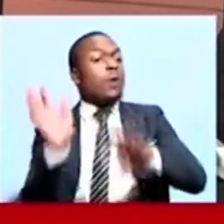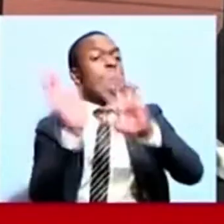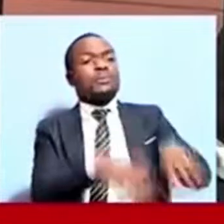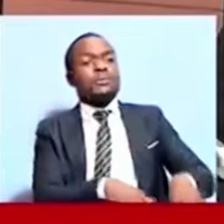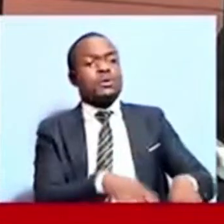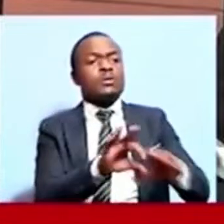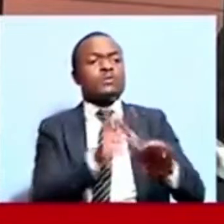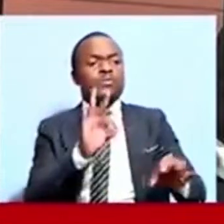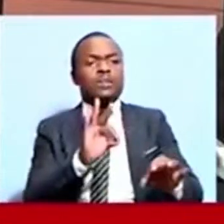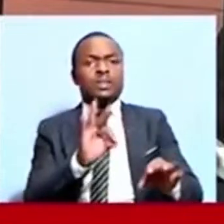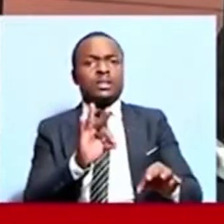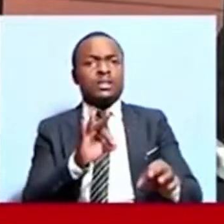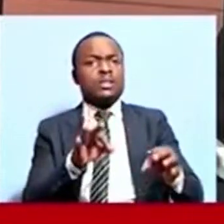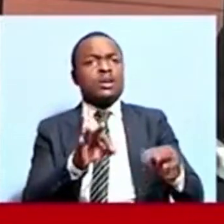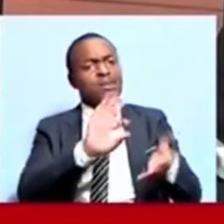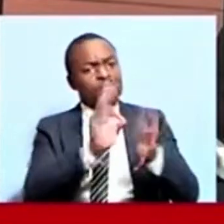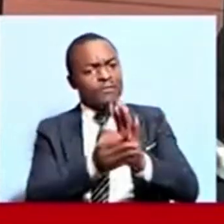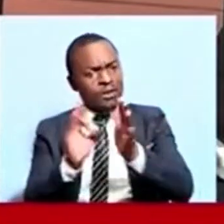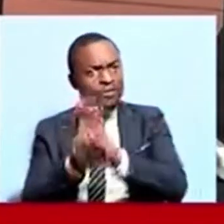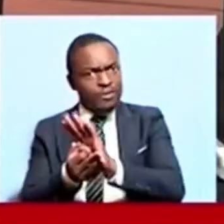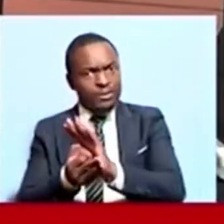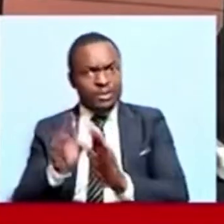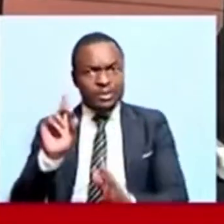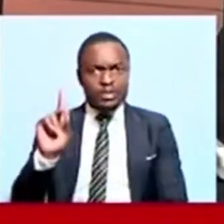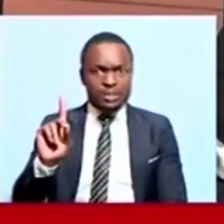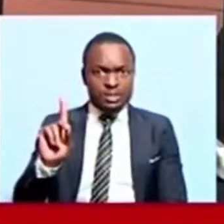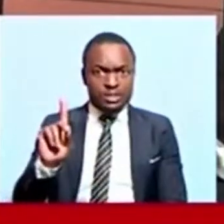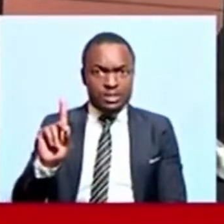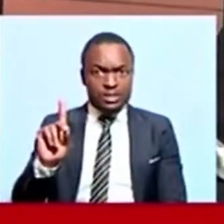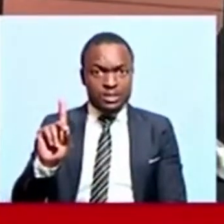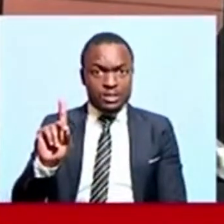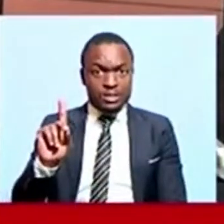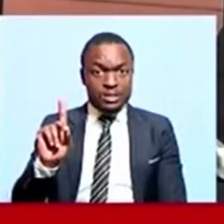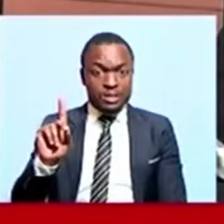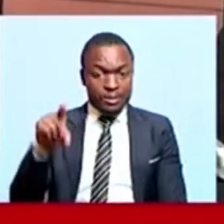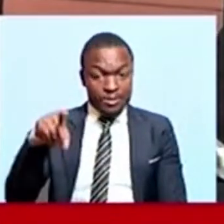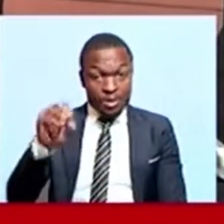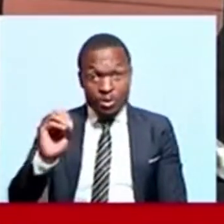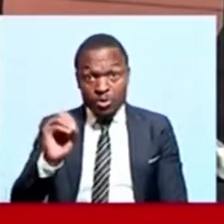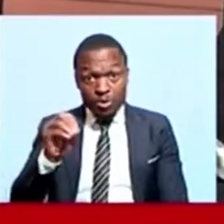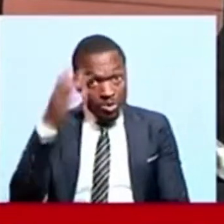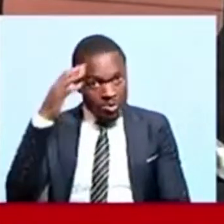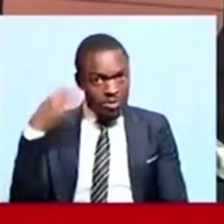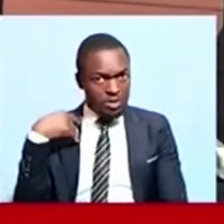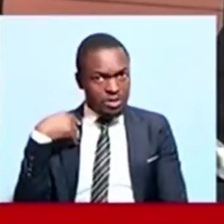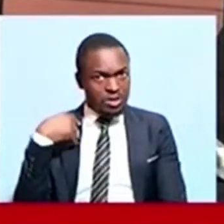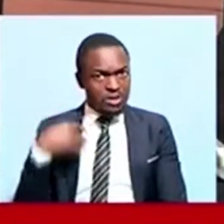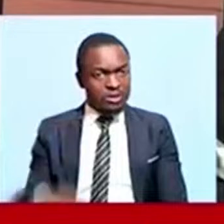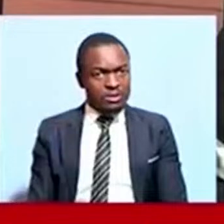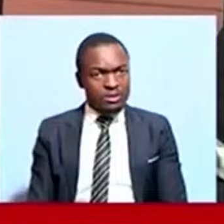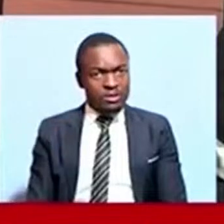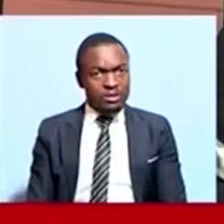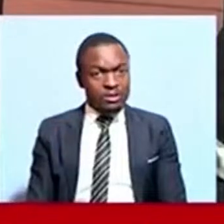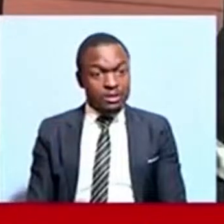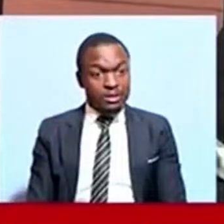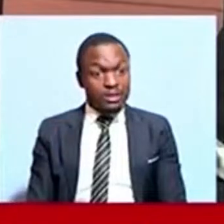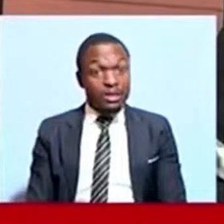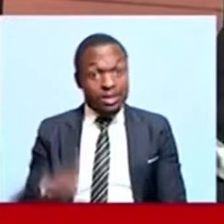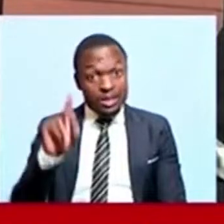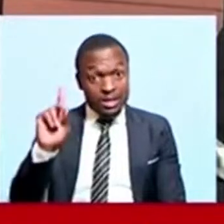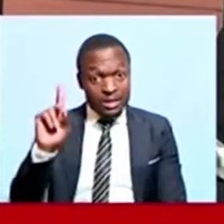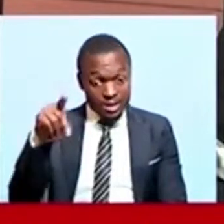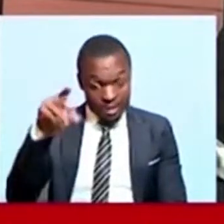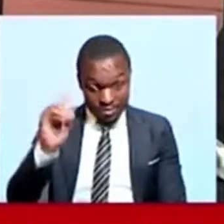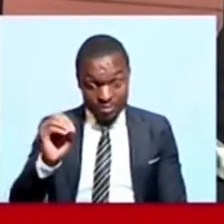them in the DPO's office. The DPO handles these documents, and they're supposed to be, these forms are actually, he's the custodian. He or she